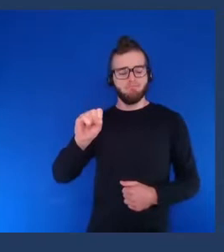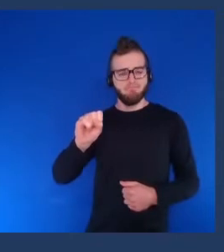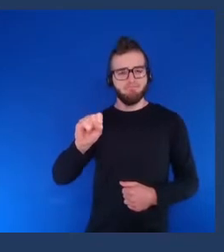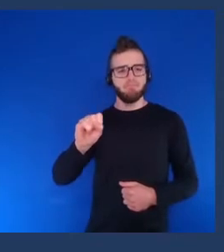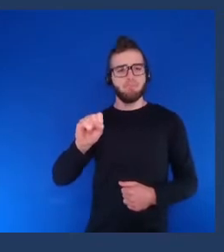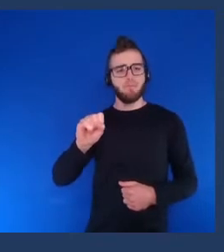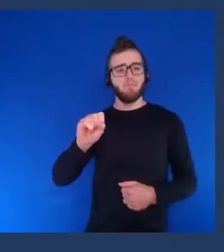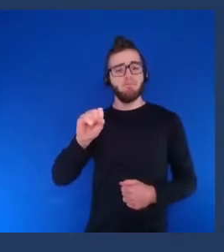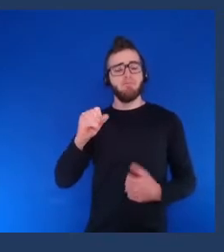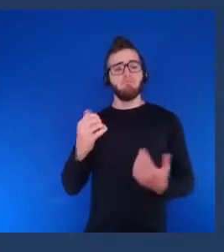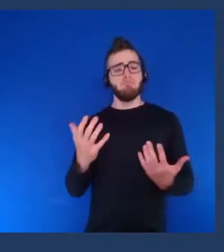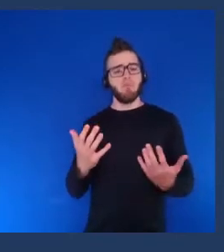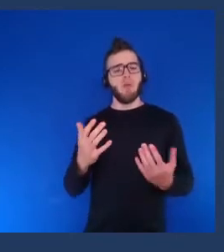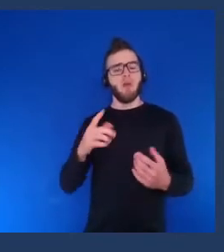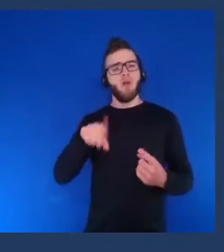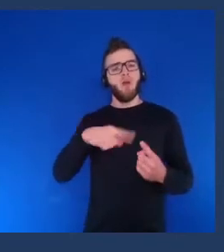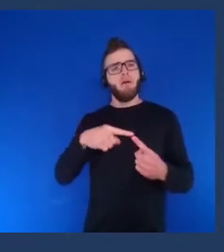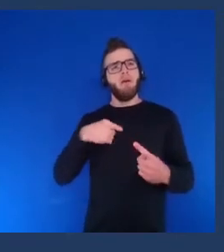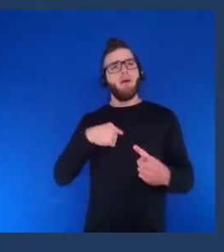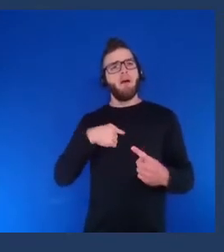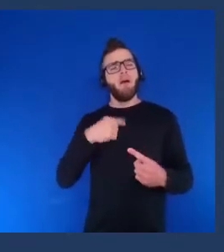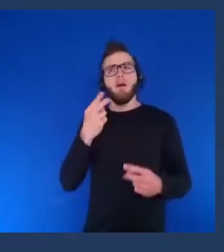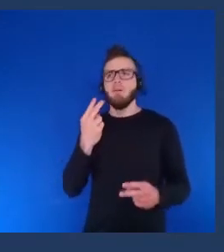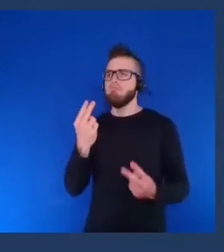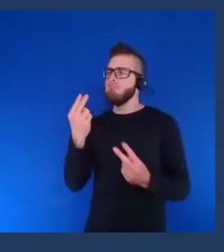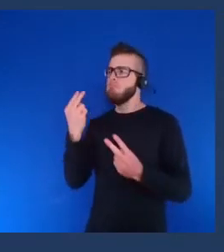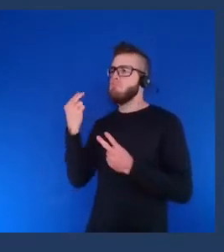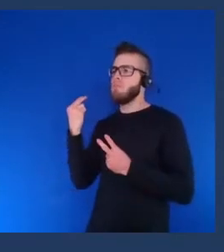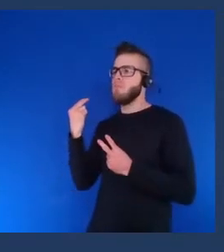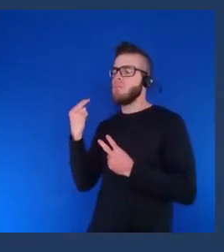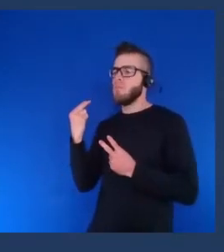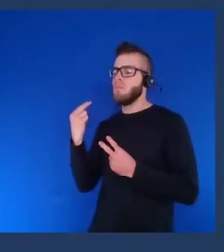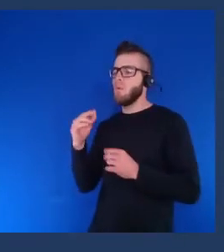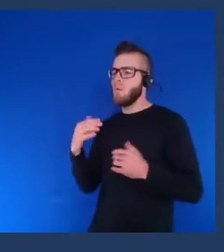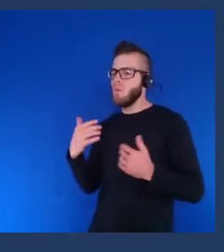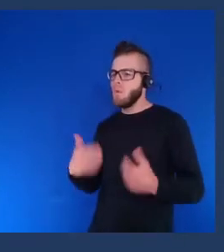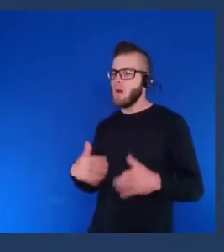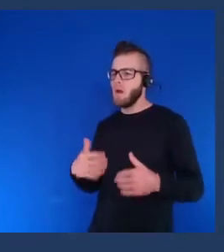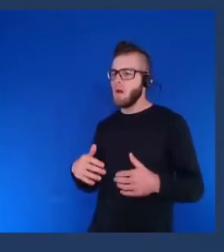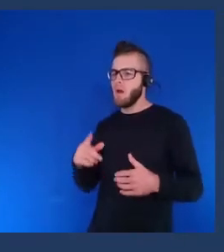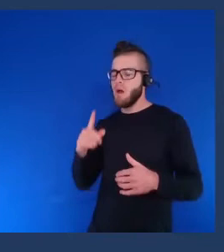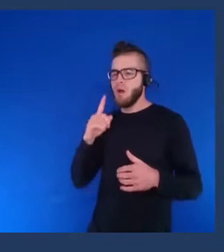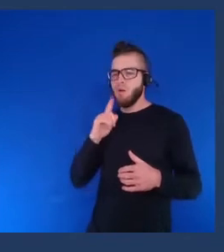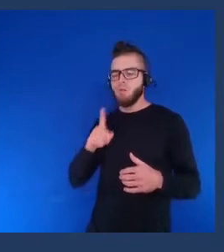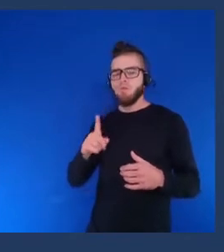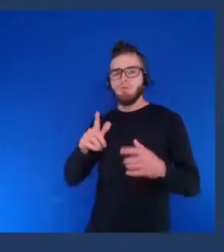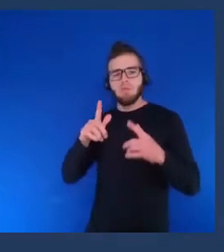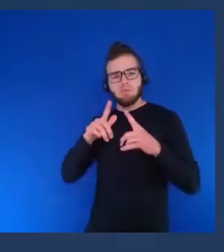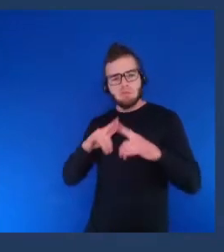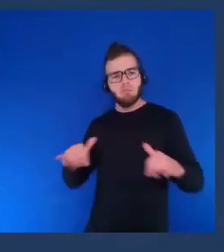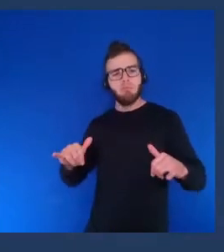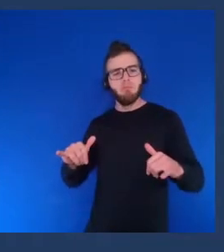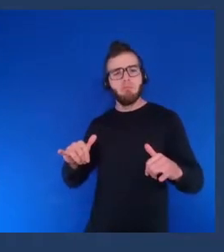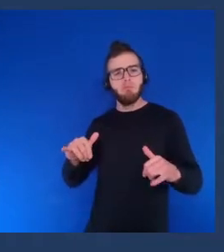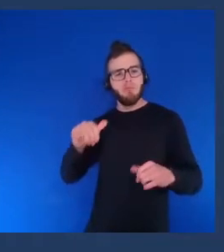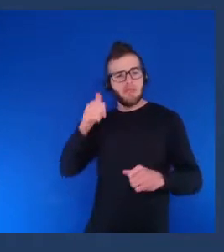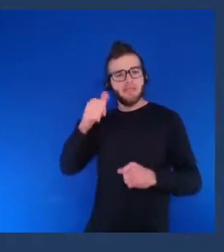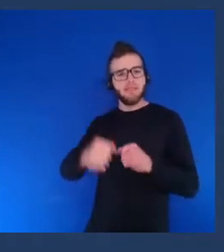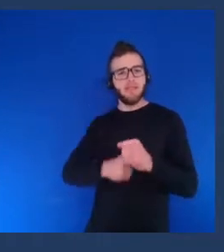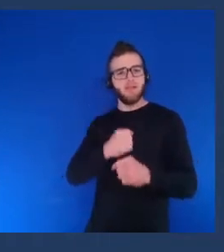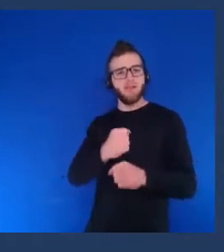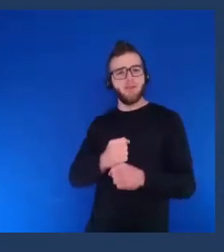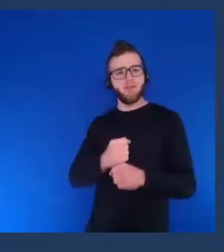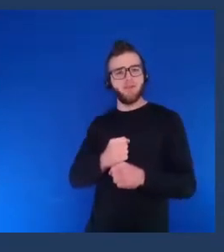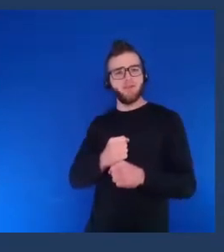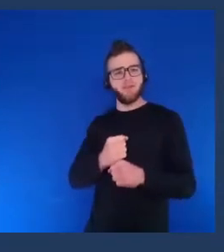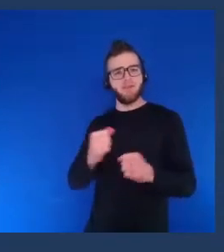almost coincides exactly with the tenure of the Ability Summit at Microsoft. 9.5 years.